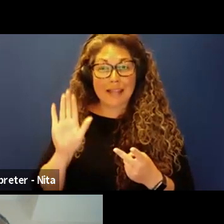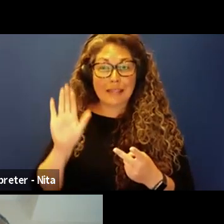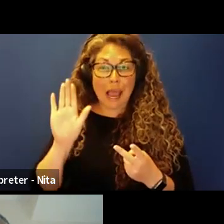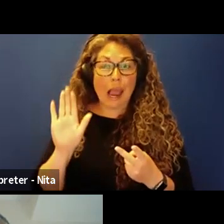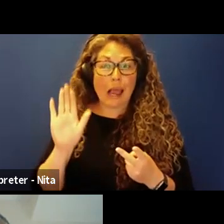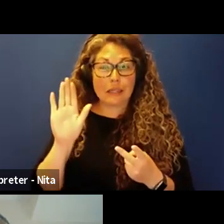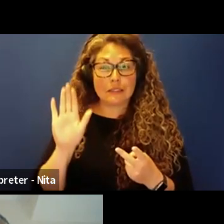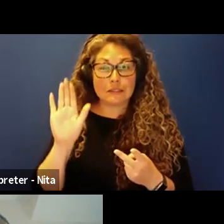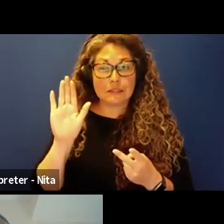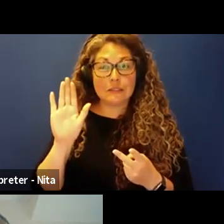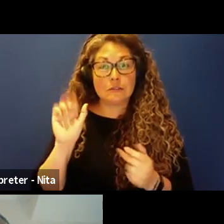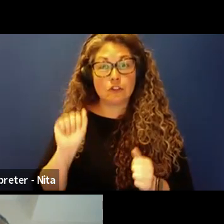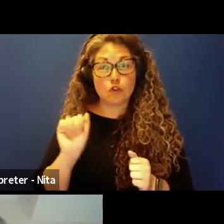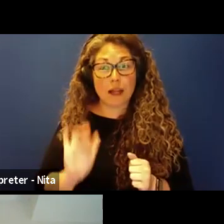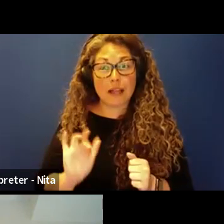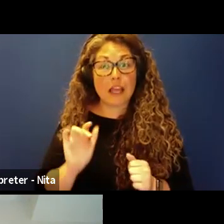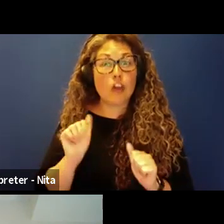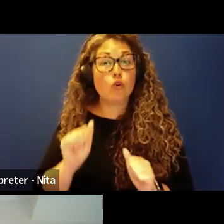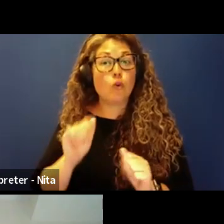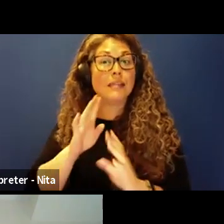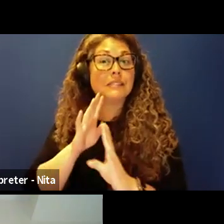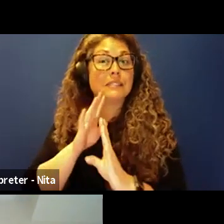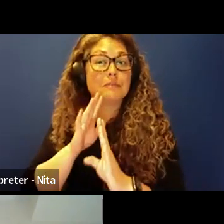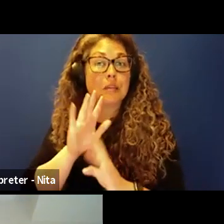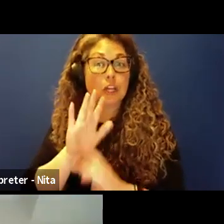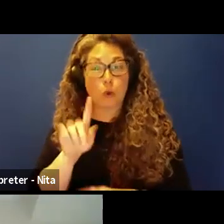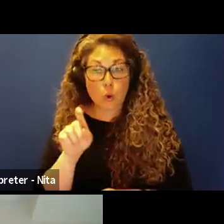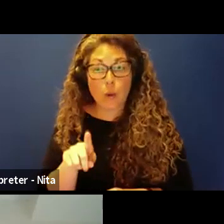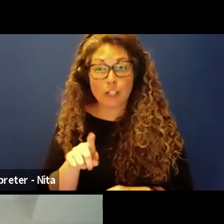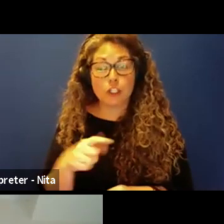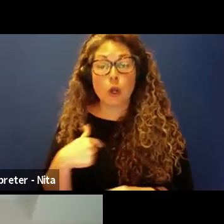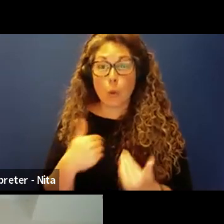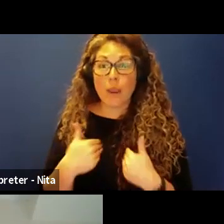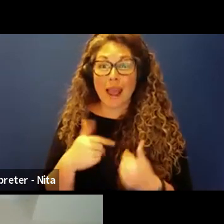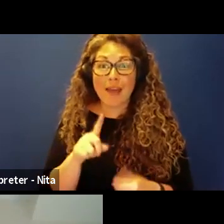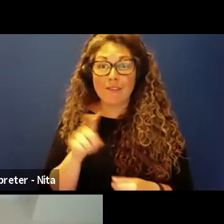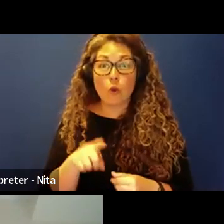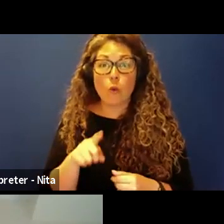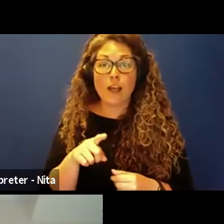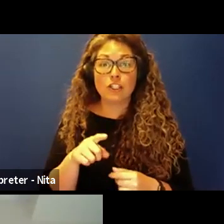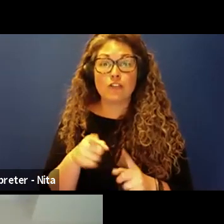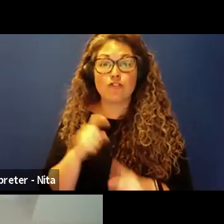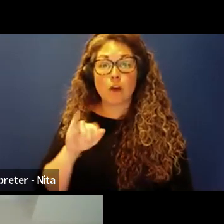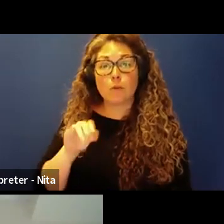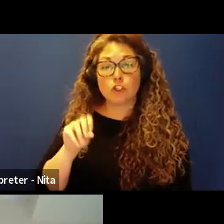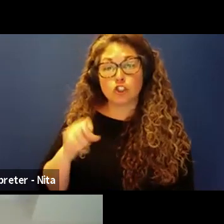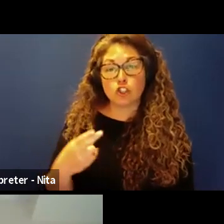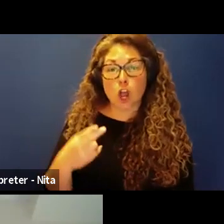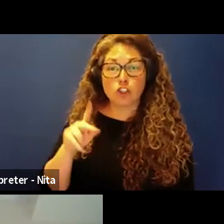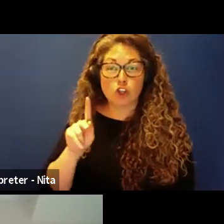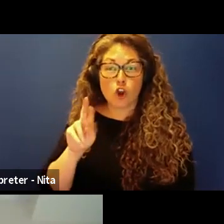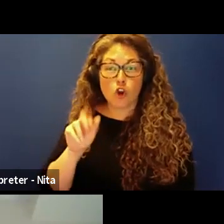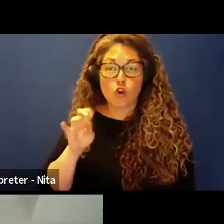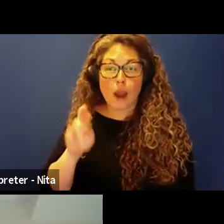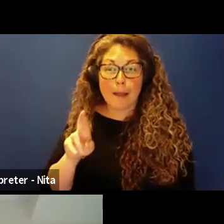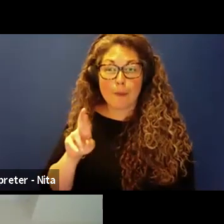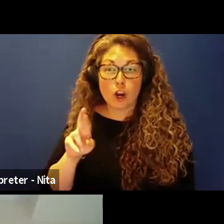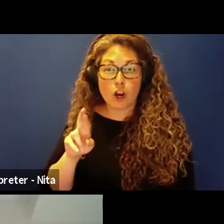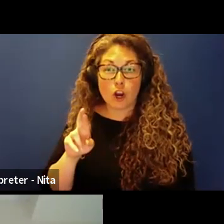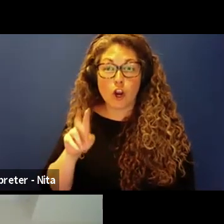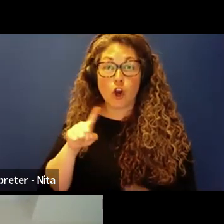option if you'd like to speak your question. We have a question here from Josh Kramer for Malik. Can you